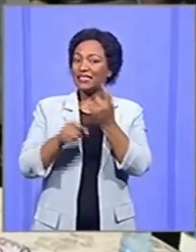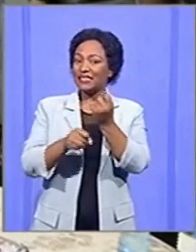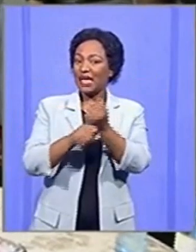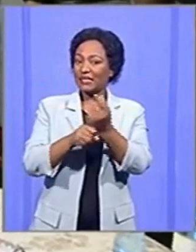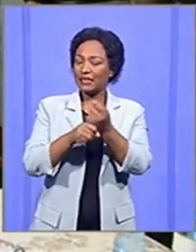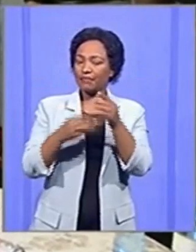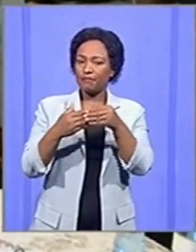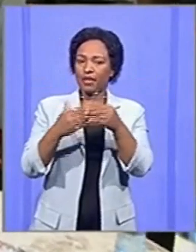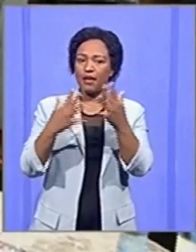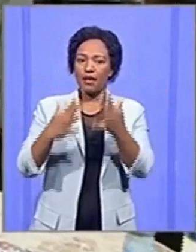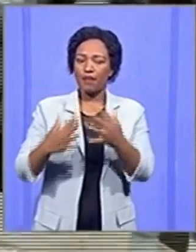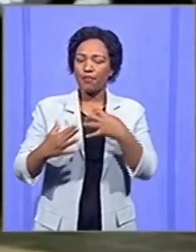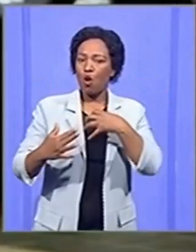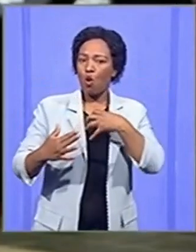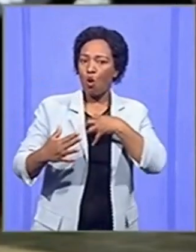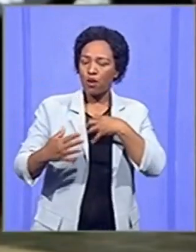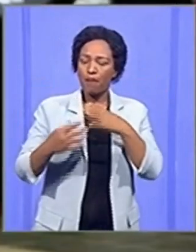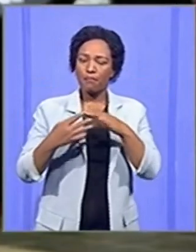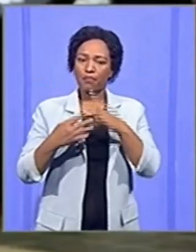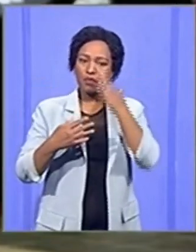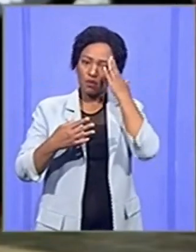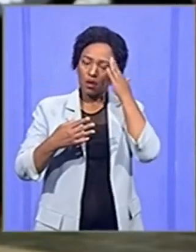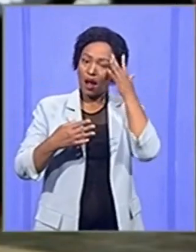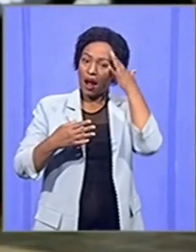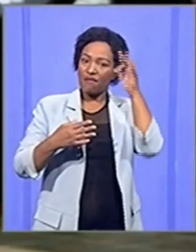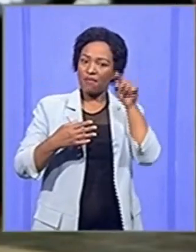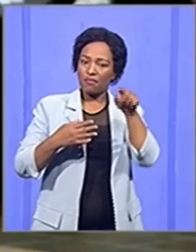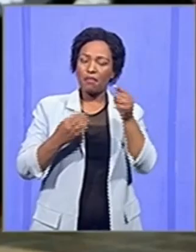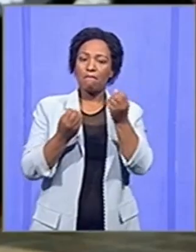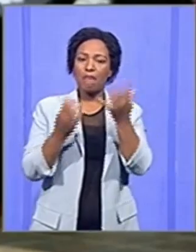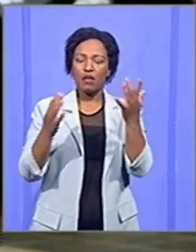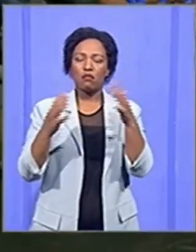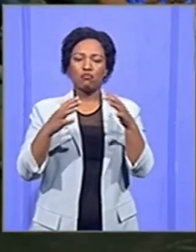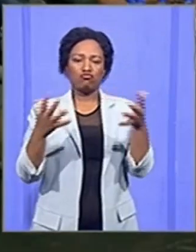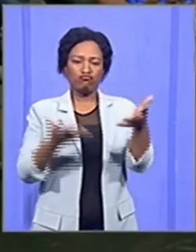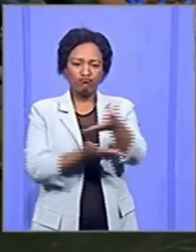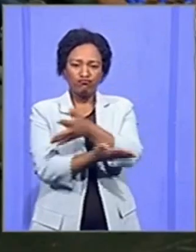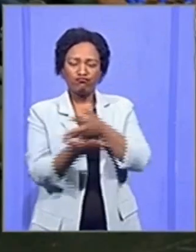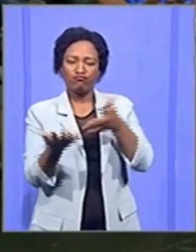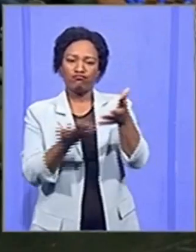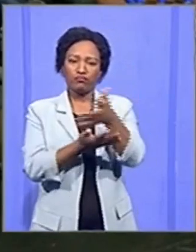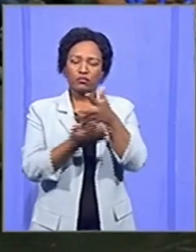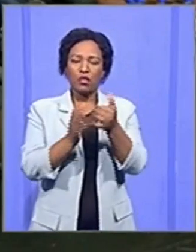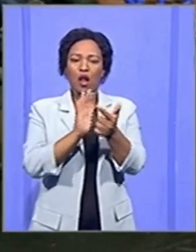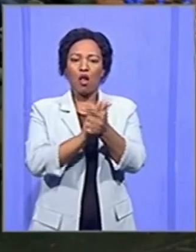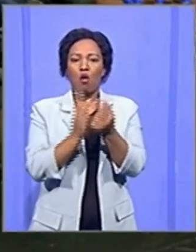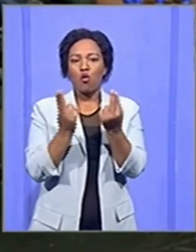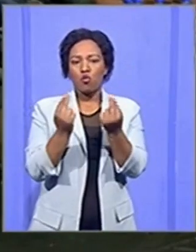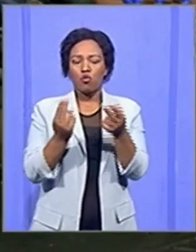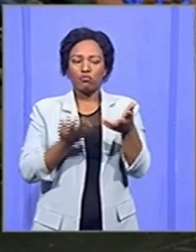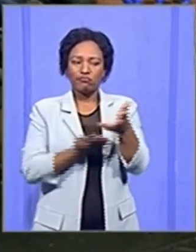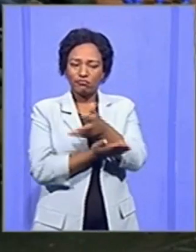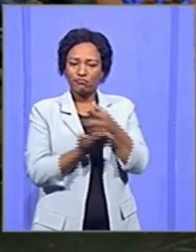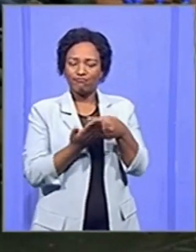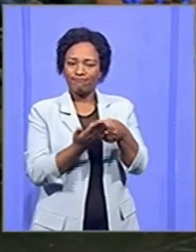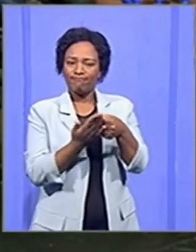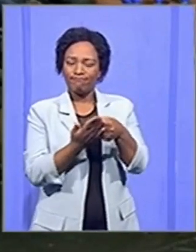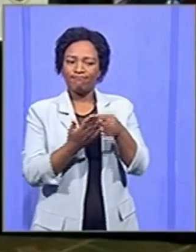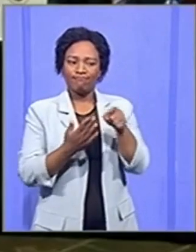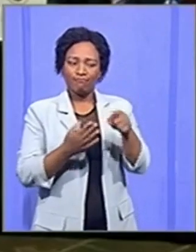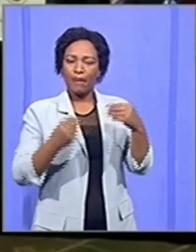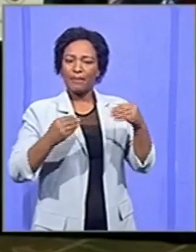tša go fapafapana tša melawana ba kopane go tla ka melawana ye meswa. Nepokgolo ke go ahlahla le go golela industry